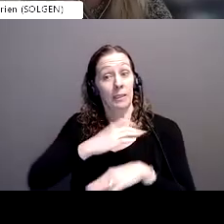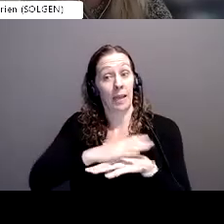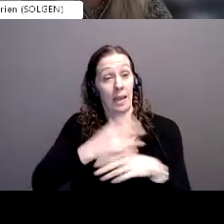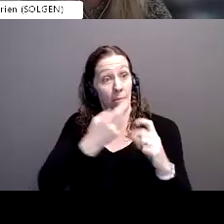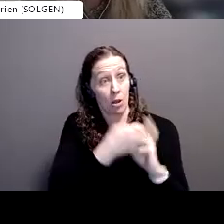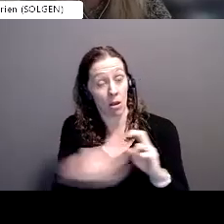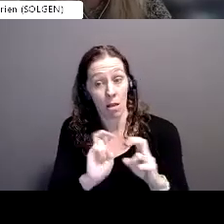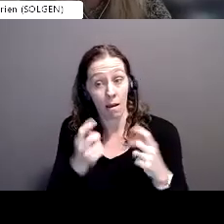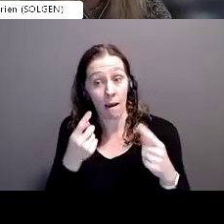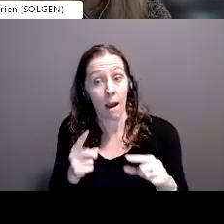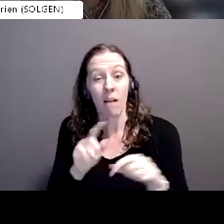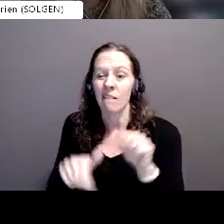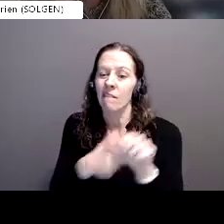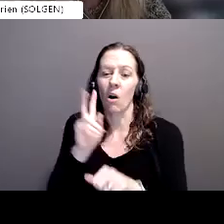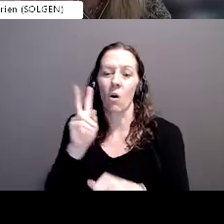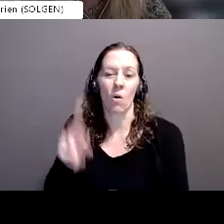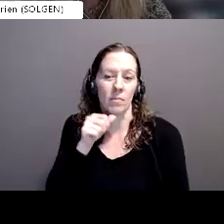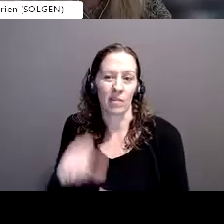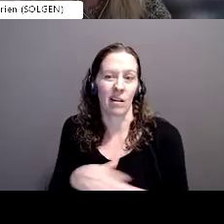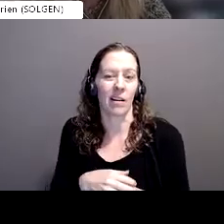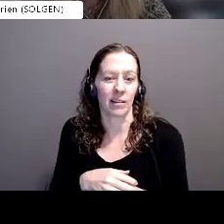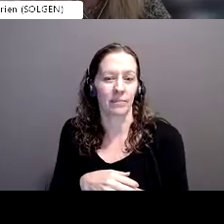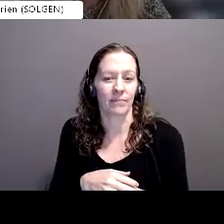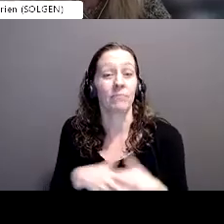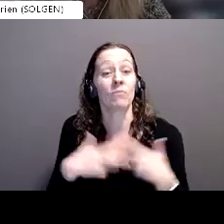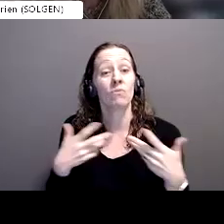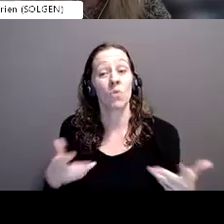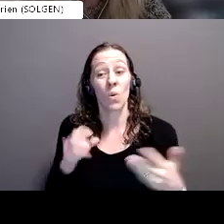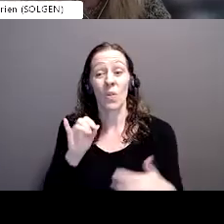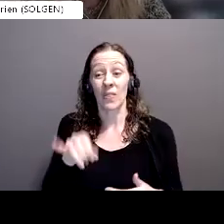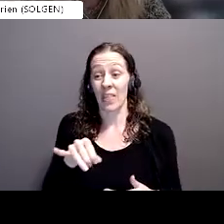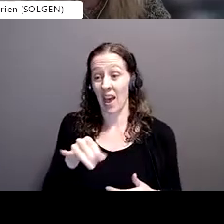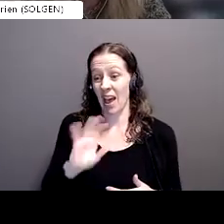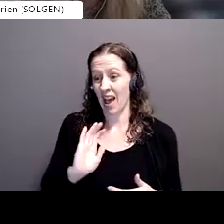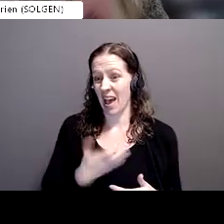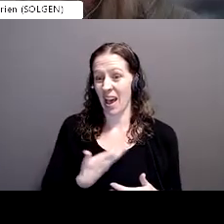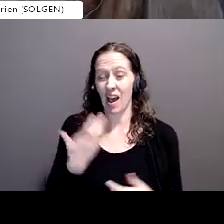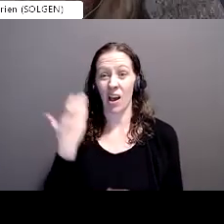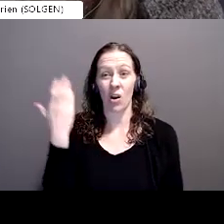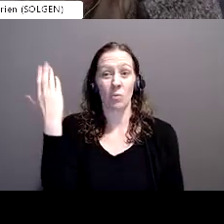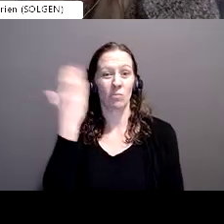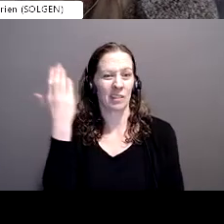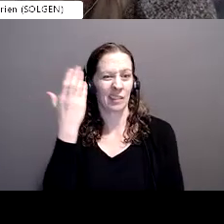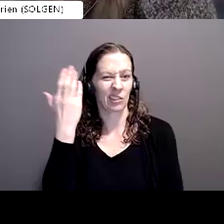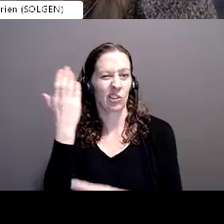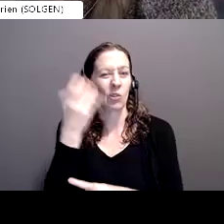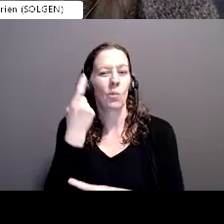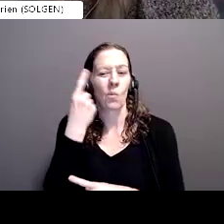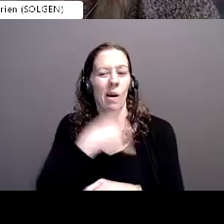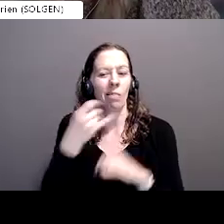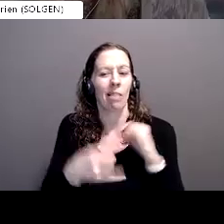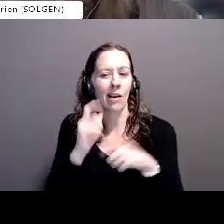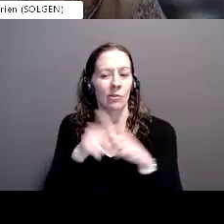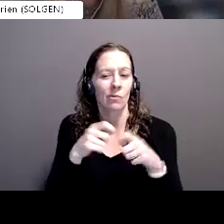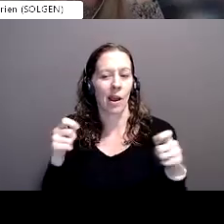So that's the end of our presentation. Just a kind of wrap-up slides. Just wanted to highlight that